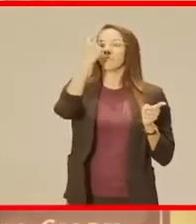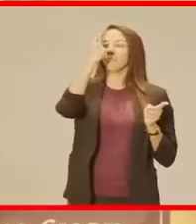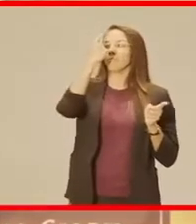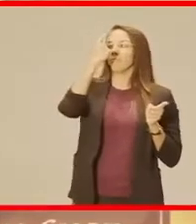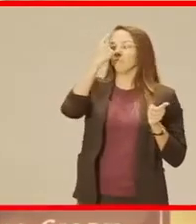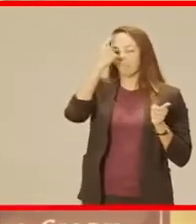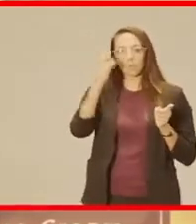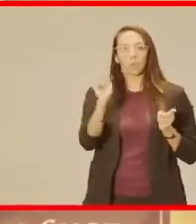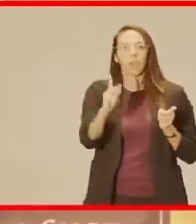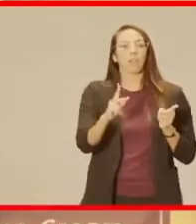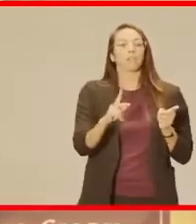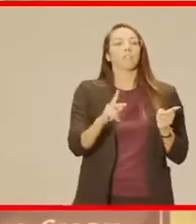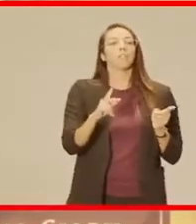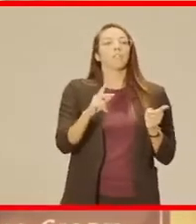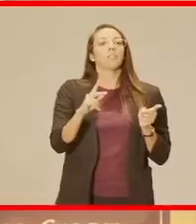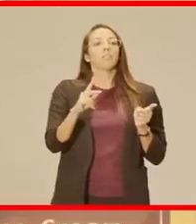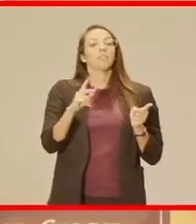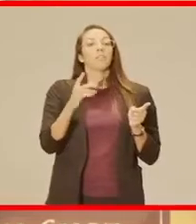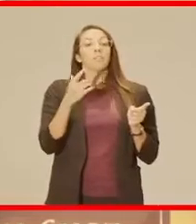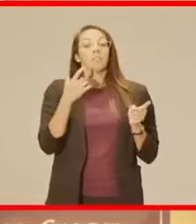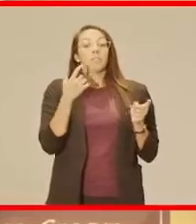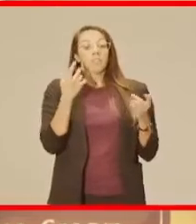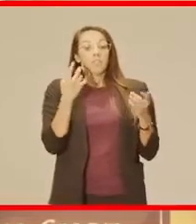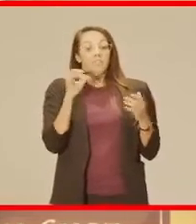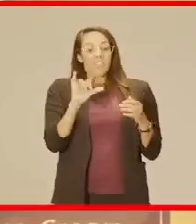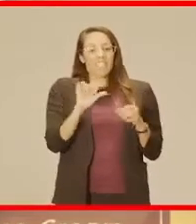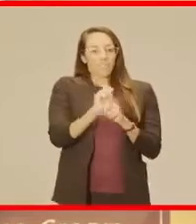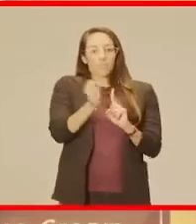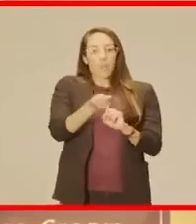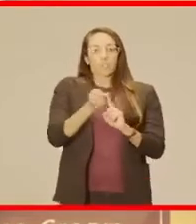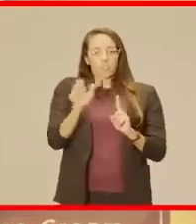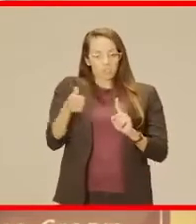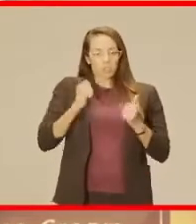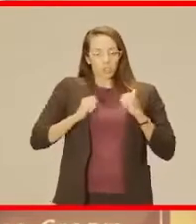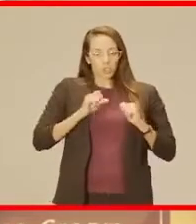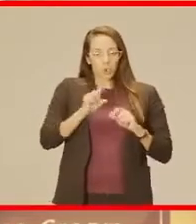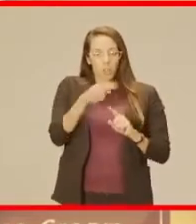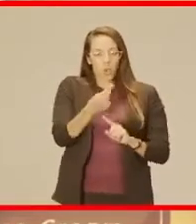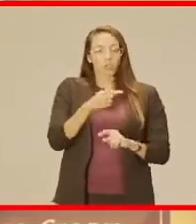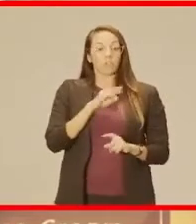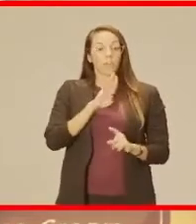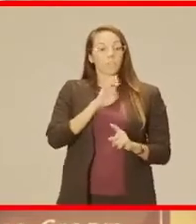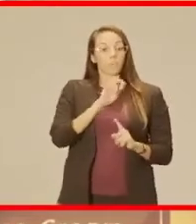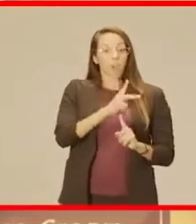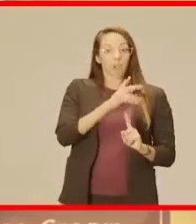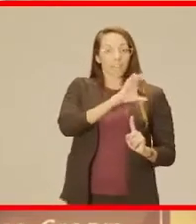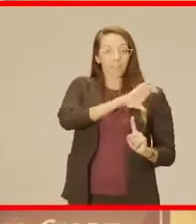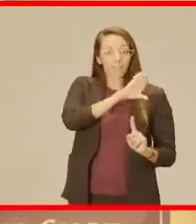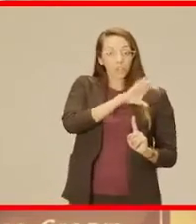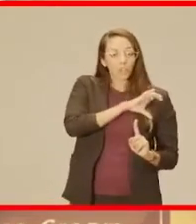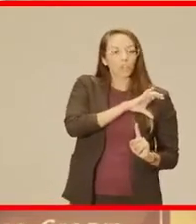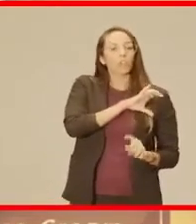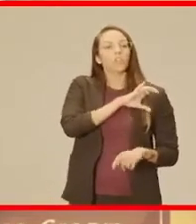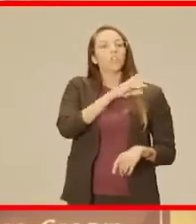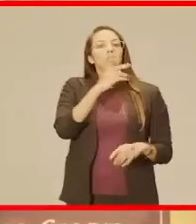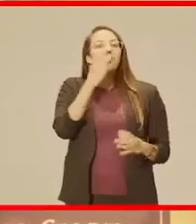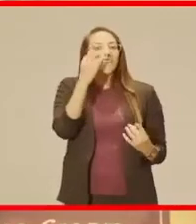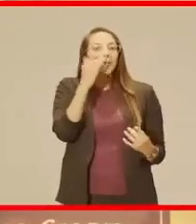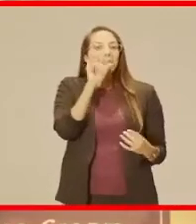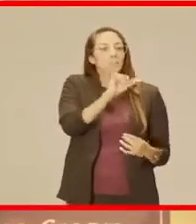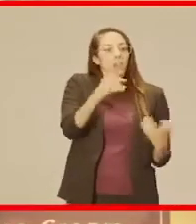utilizing those scenarios from Pokemon with Brock's behaviors can be an effective way of teaching